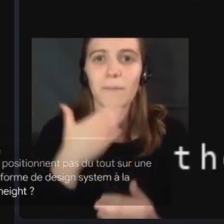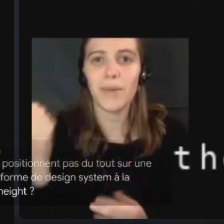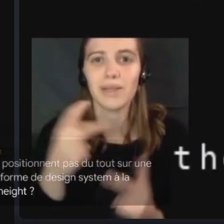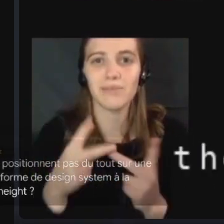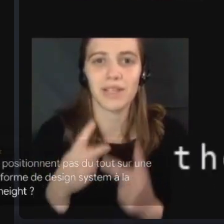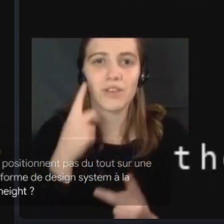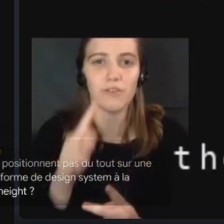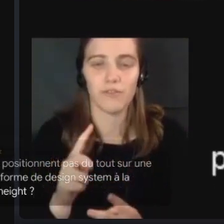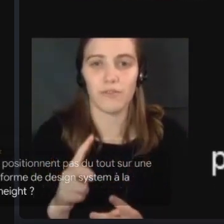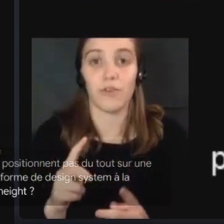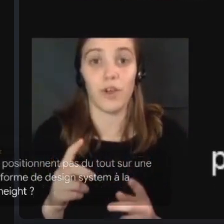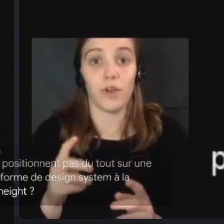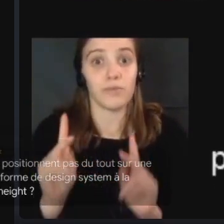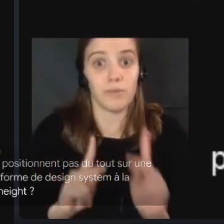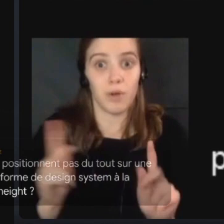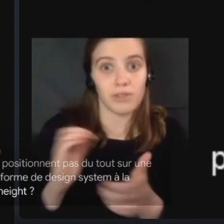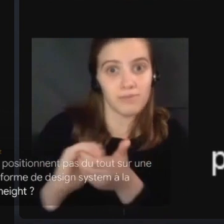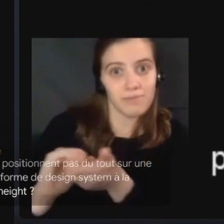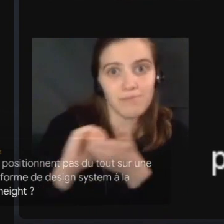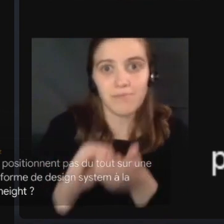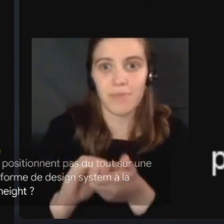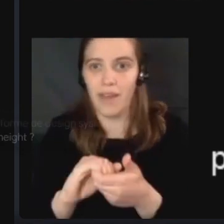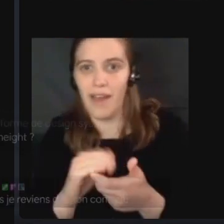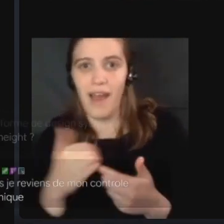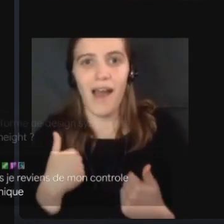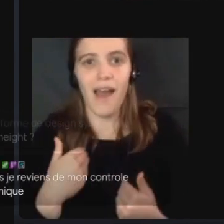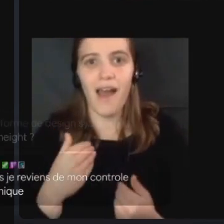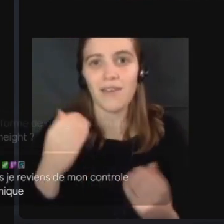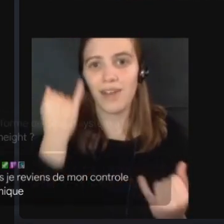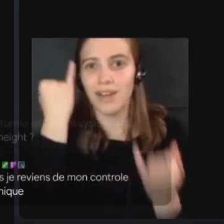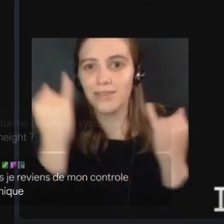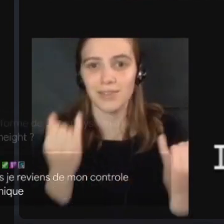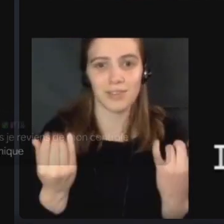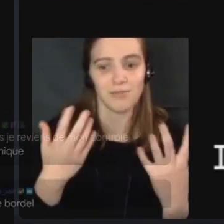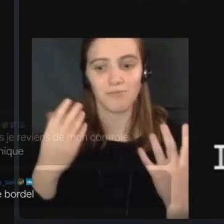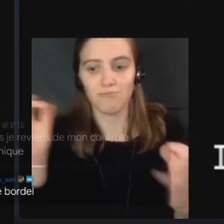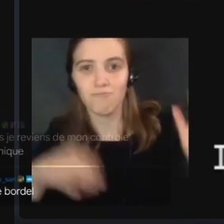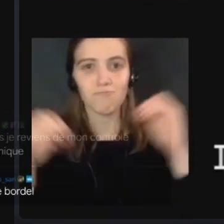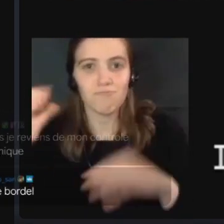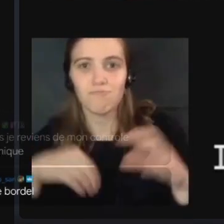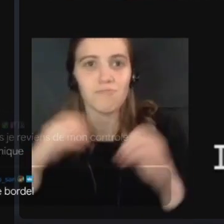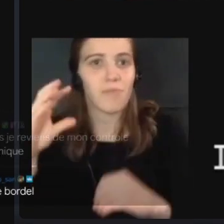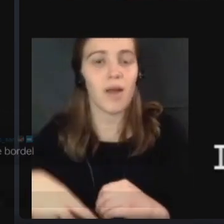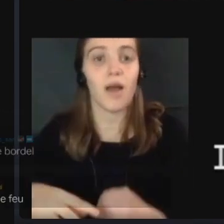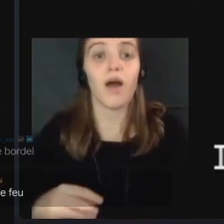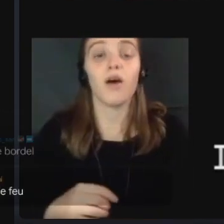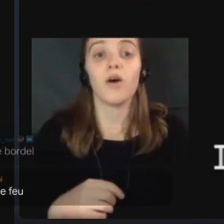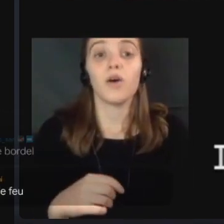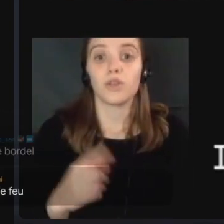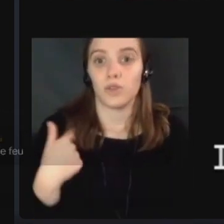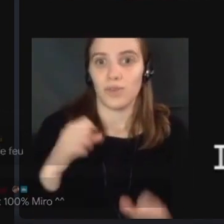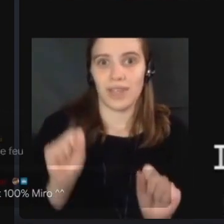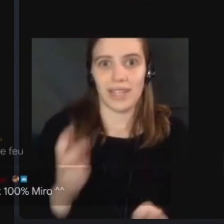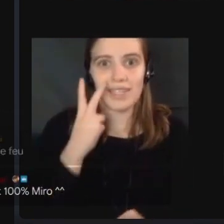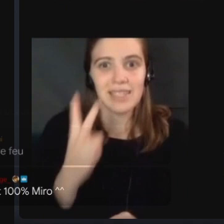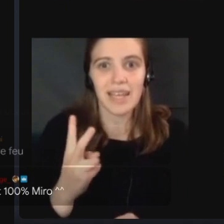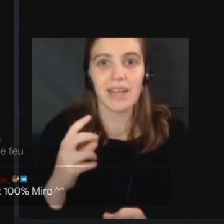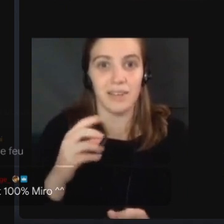creative together. Putain, mais Figma, ils ont réussi tout ce que InVision a raté, en fait. Quand on y pense. Here we can see an InVision, ils ont essayé de